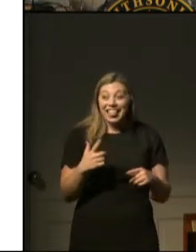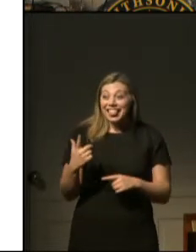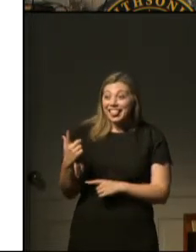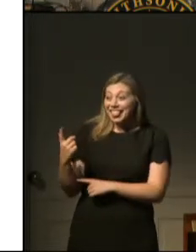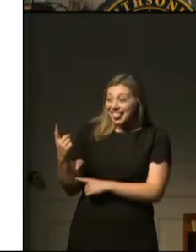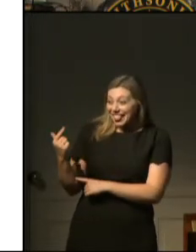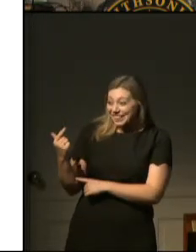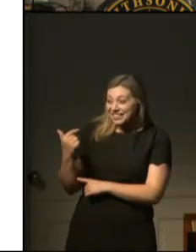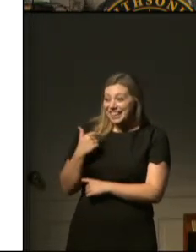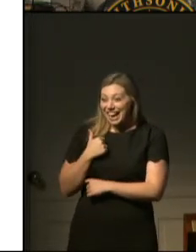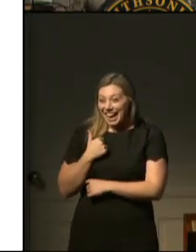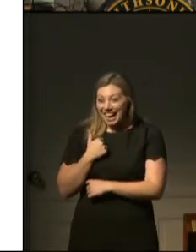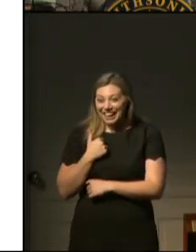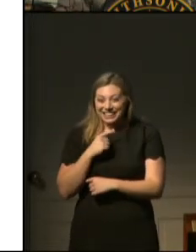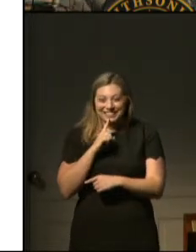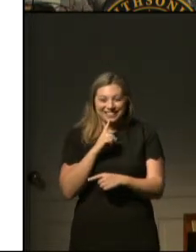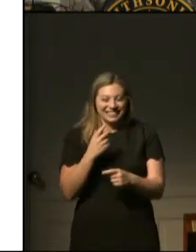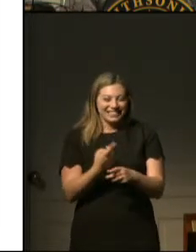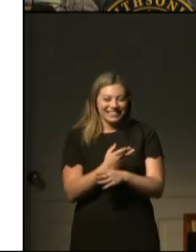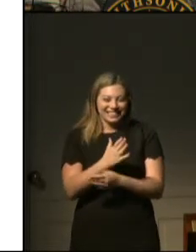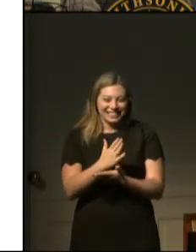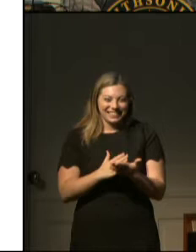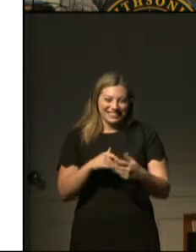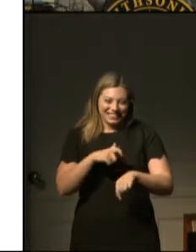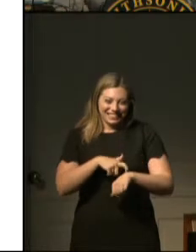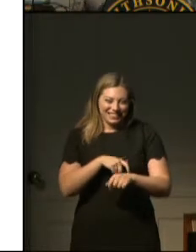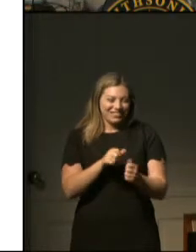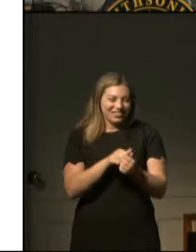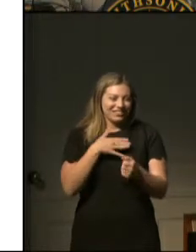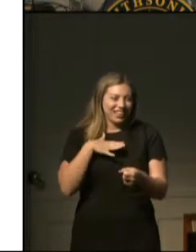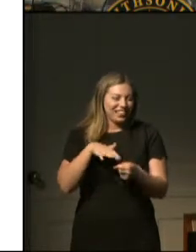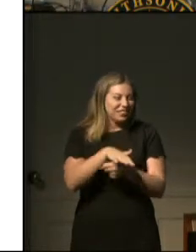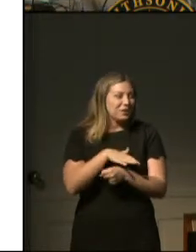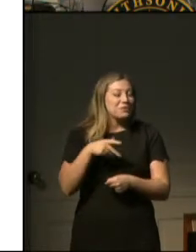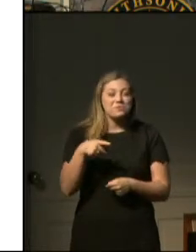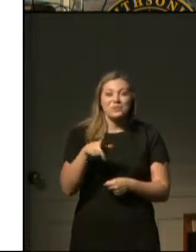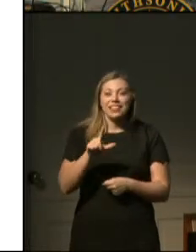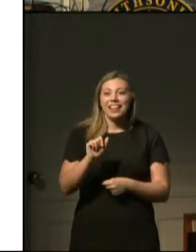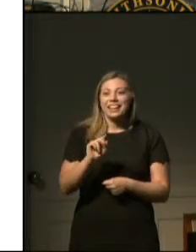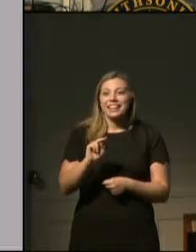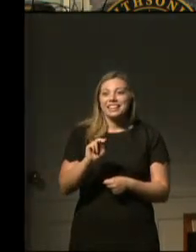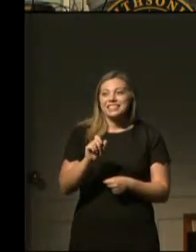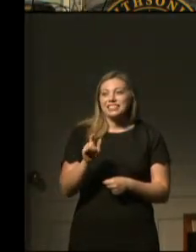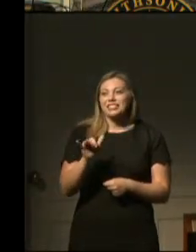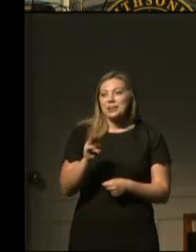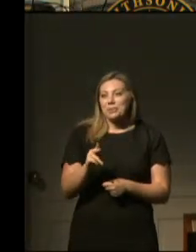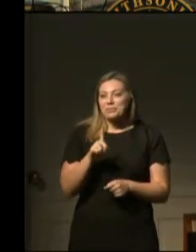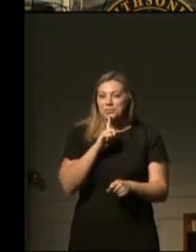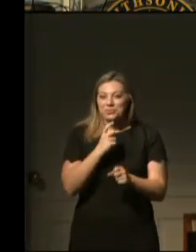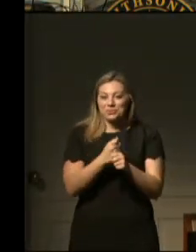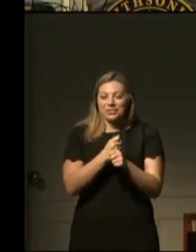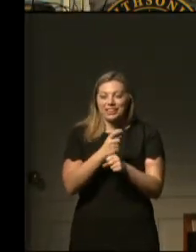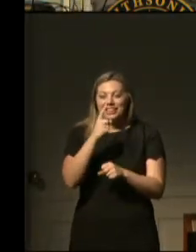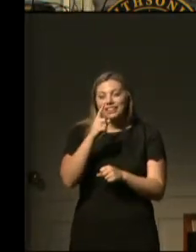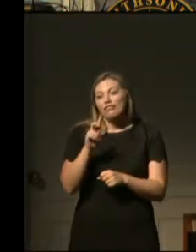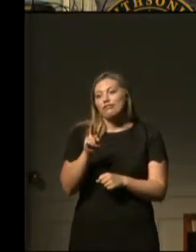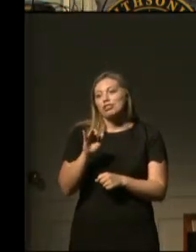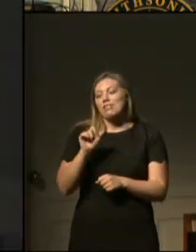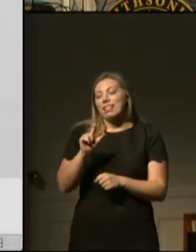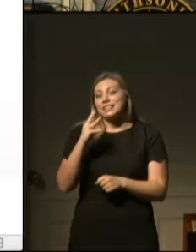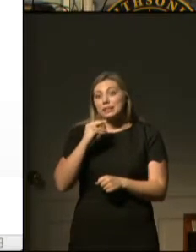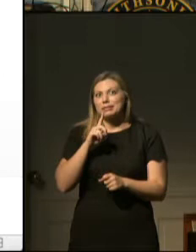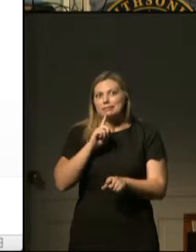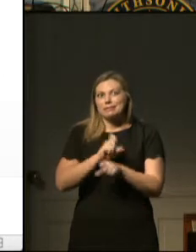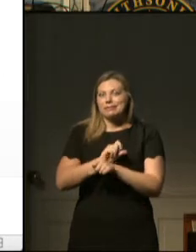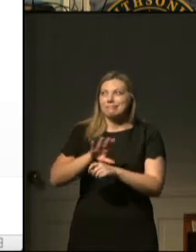last year I spent some time with my local planetarium developing a virtual experience where it actually sends you